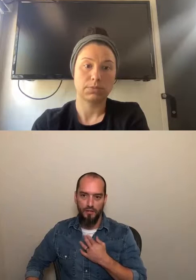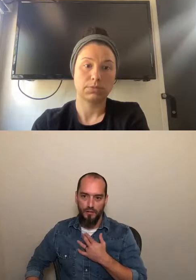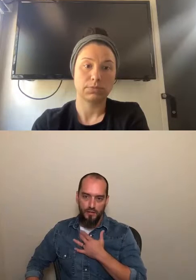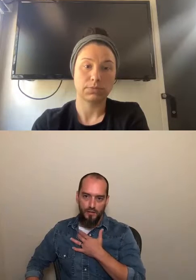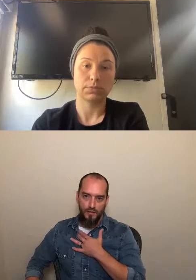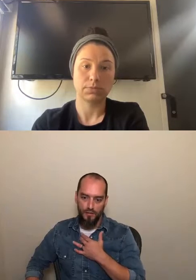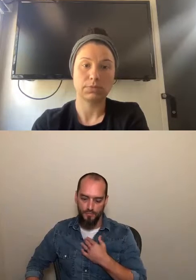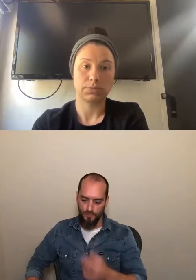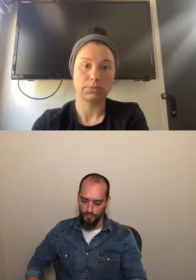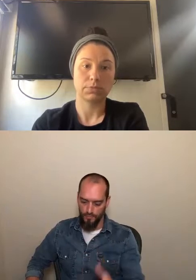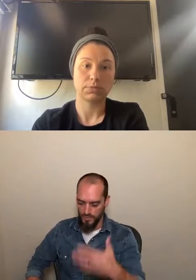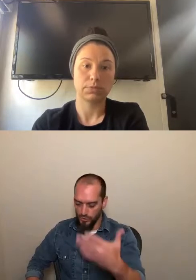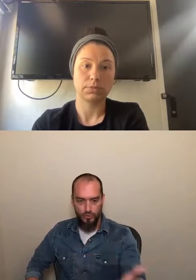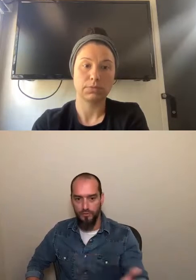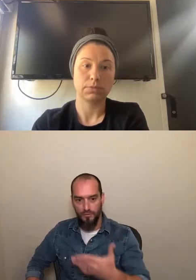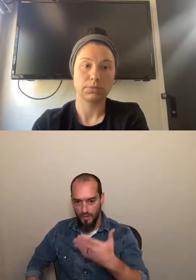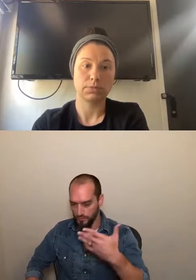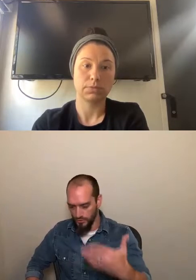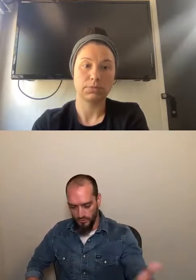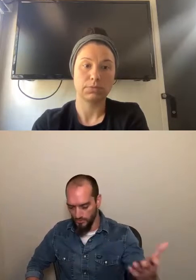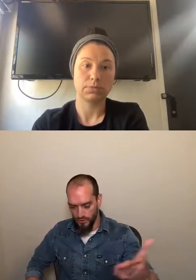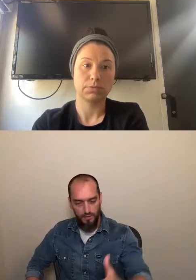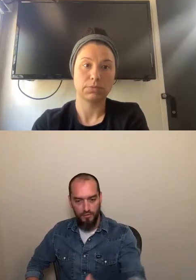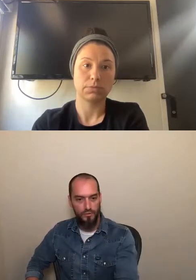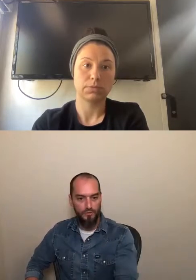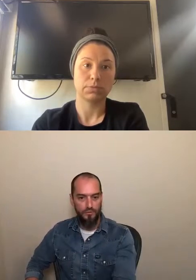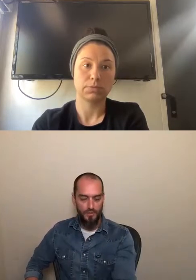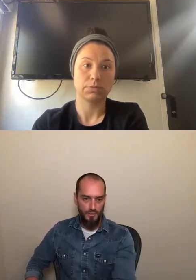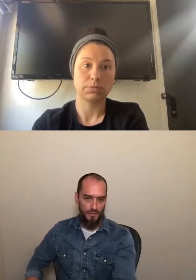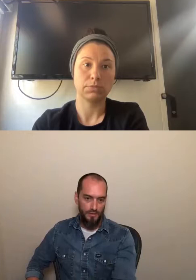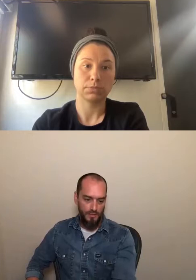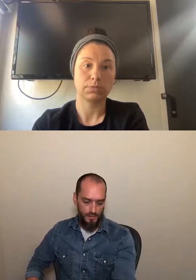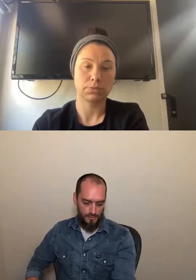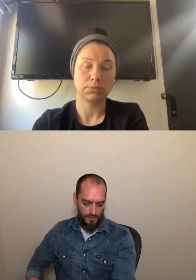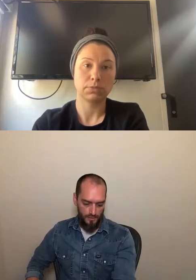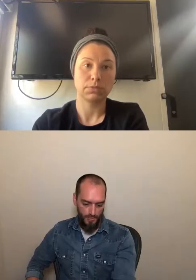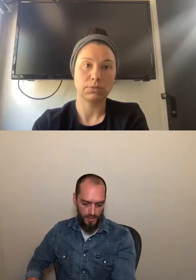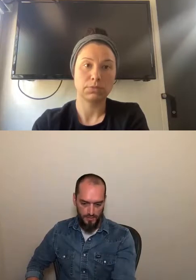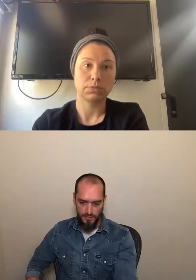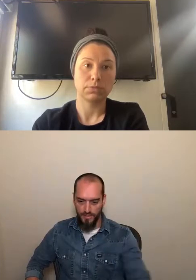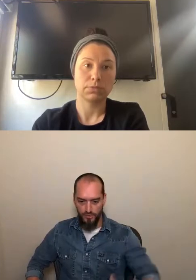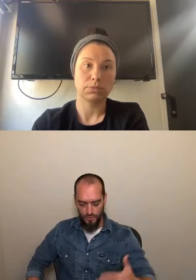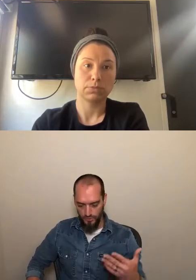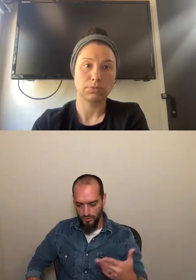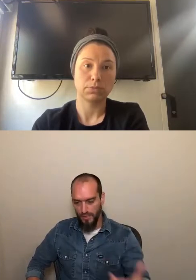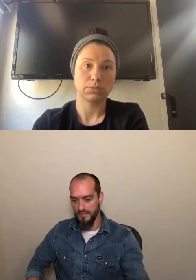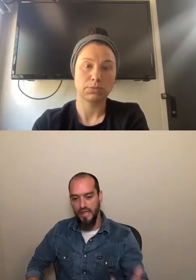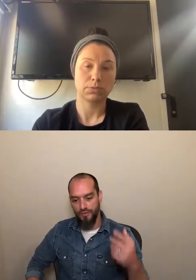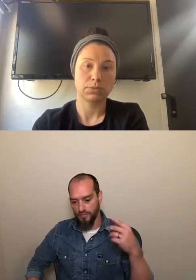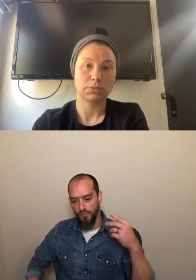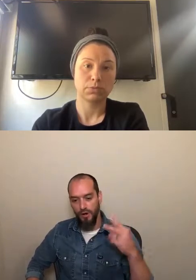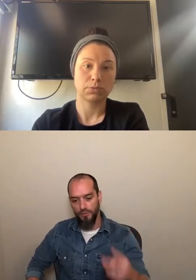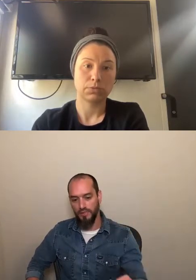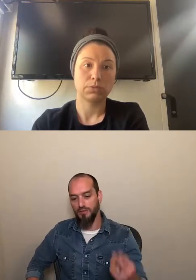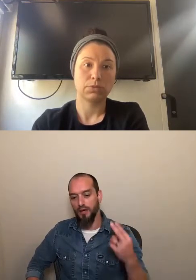testify. This is true. I'm just sharing the truth. And it does come down to collecting